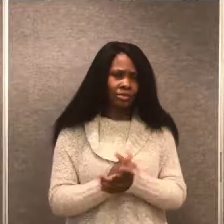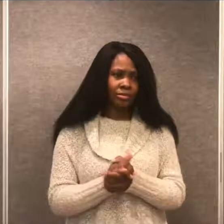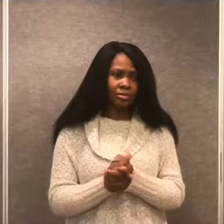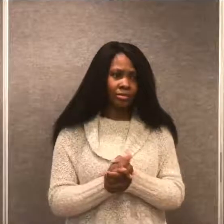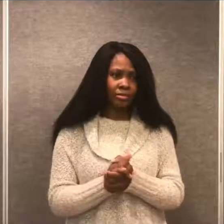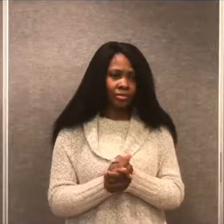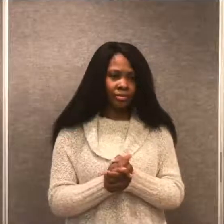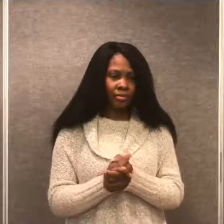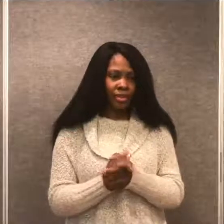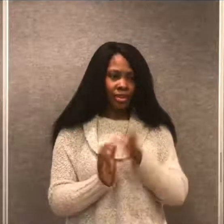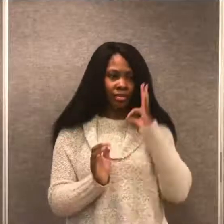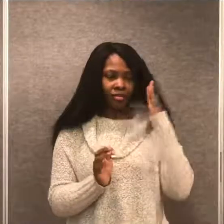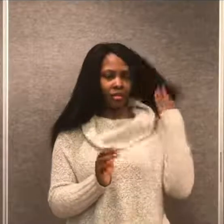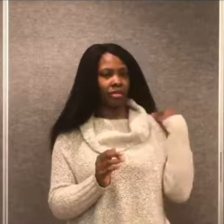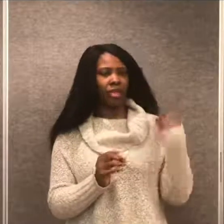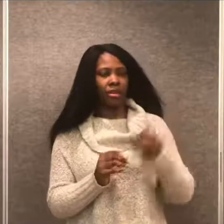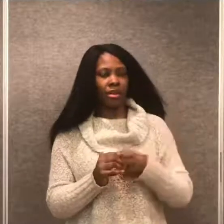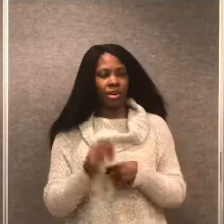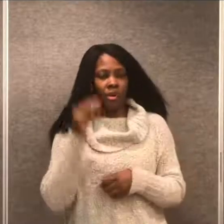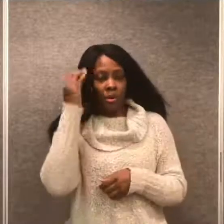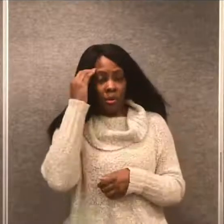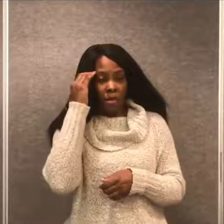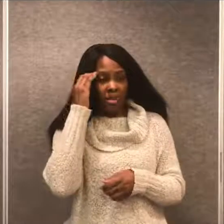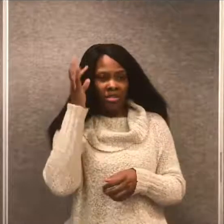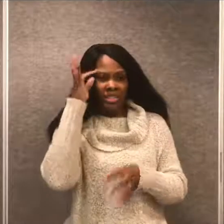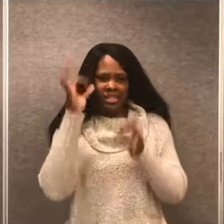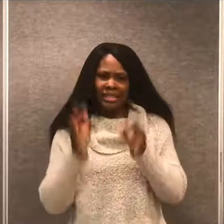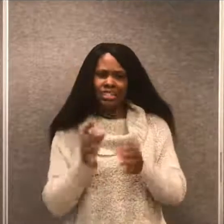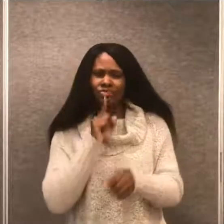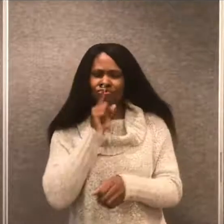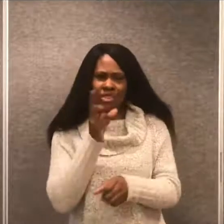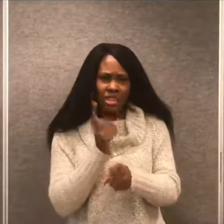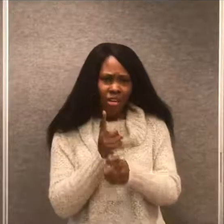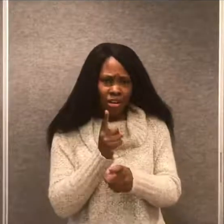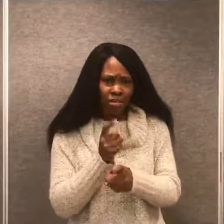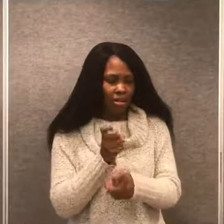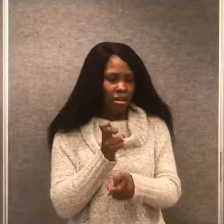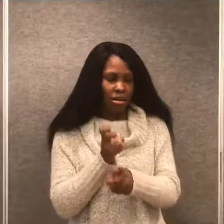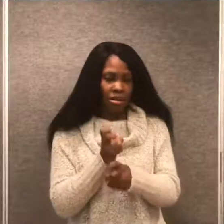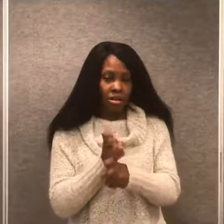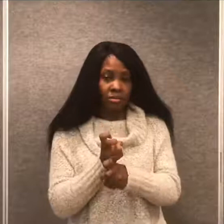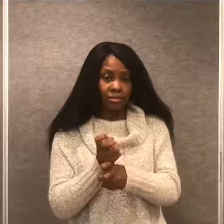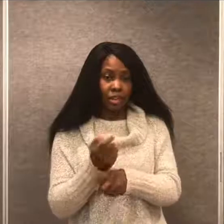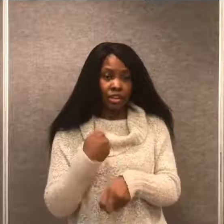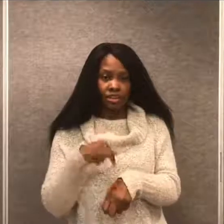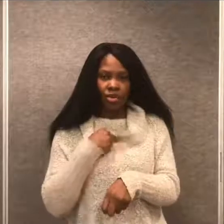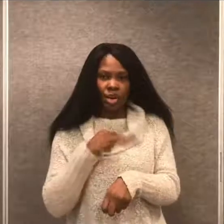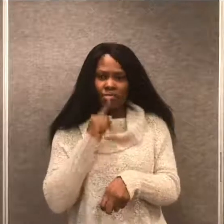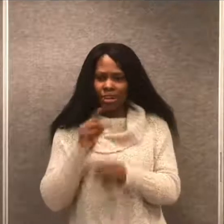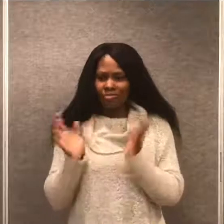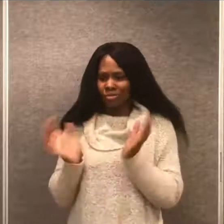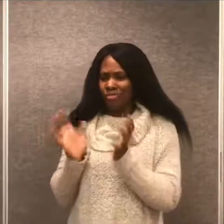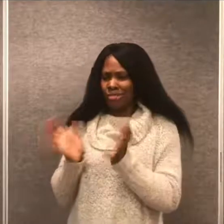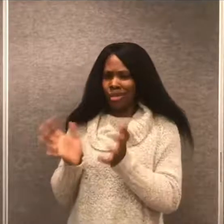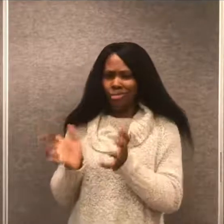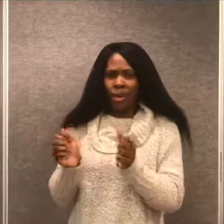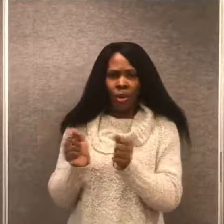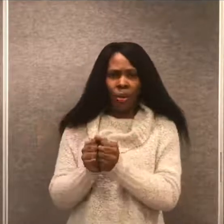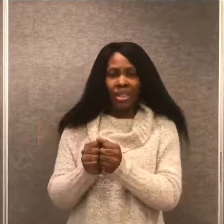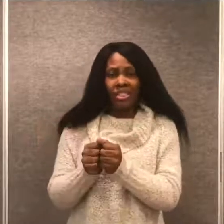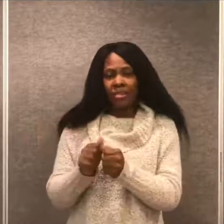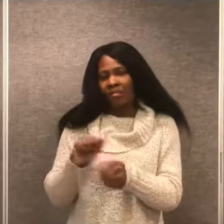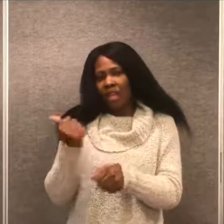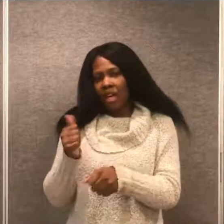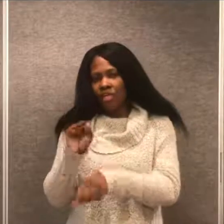like lonely at the top at this point for all of us. And we do try to stay engaged in the Essex County community. So I do try to talk to my peers in Essex County. And as I